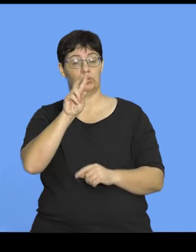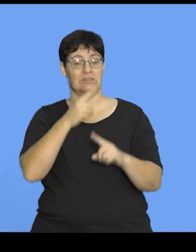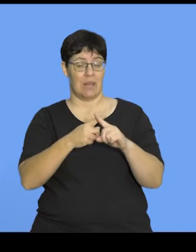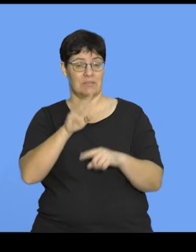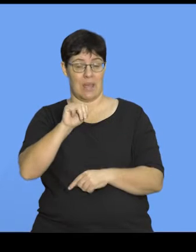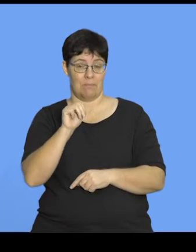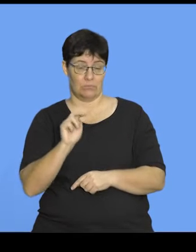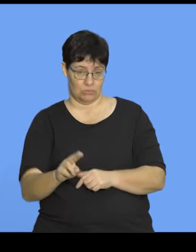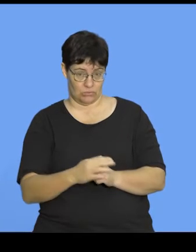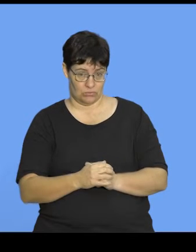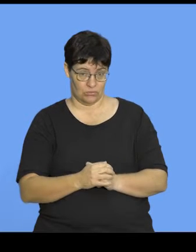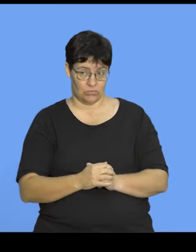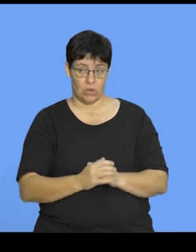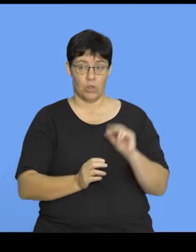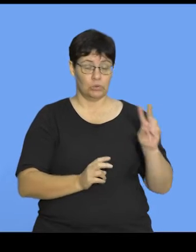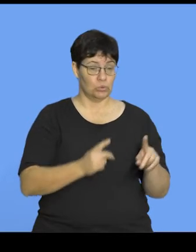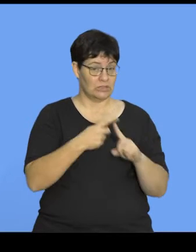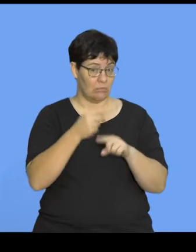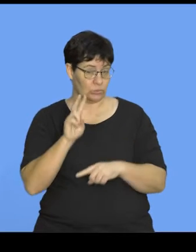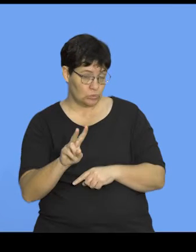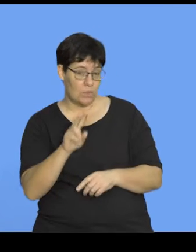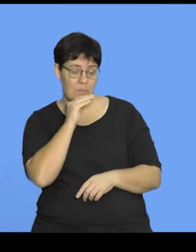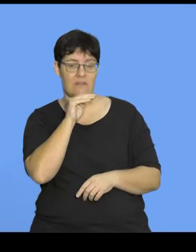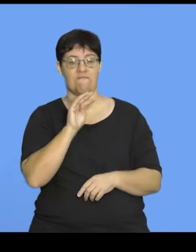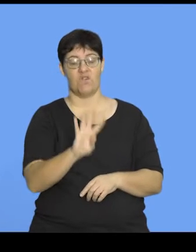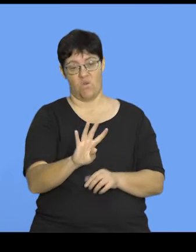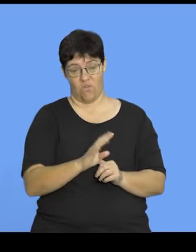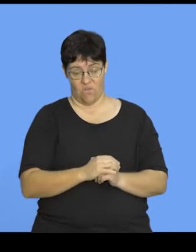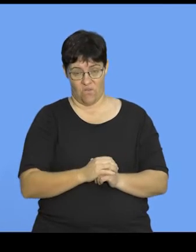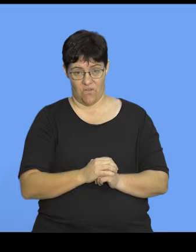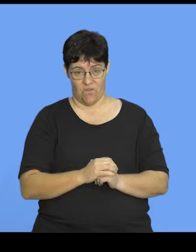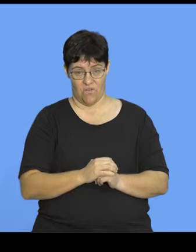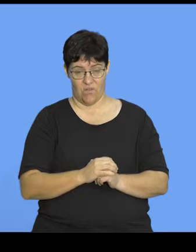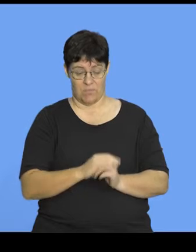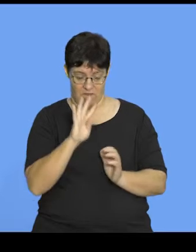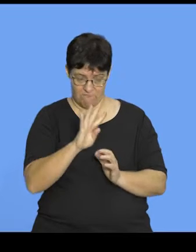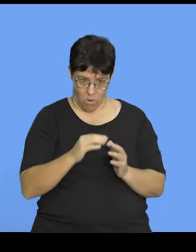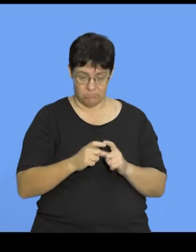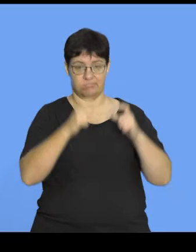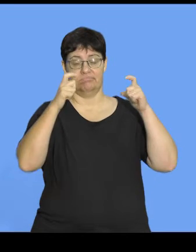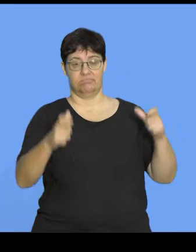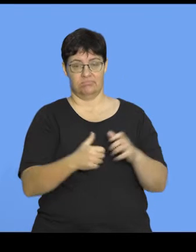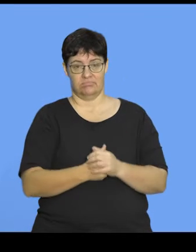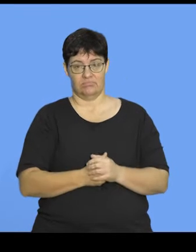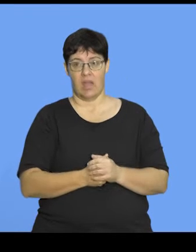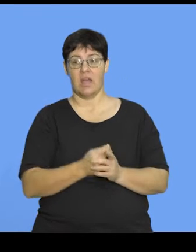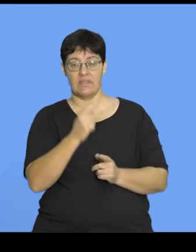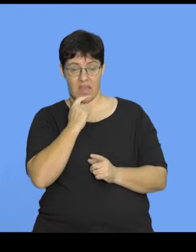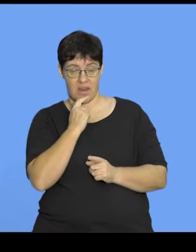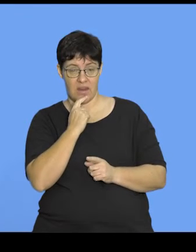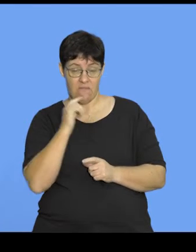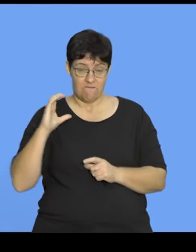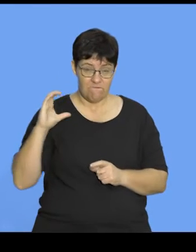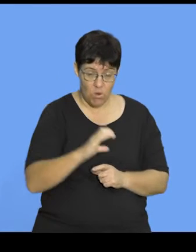times 2 is 4. If it becomes 4 times bigger, then force becomes 4